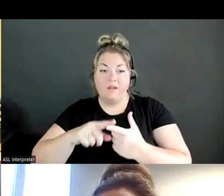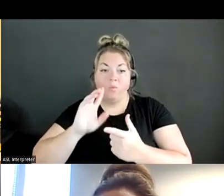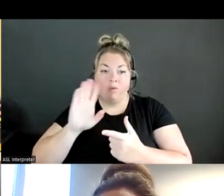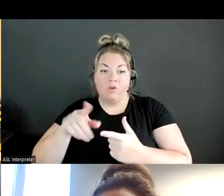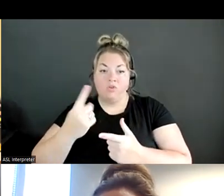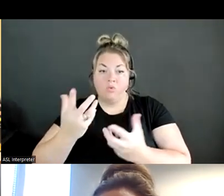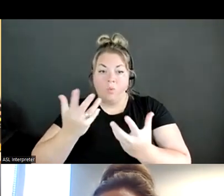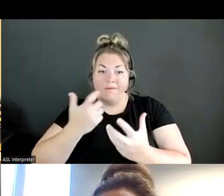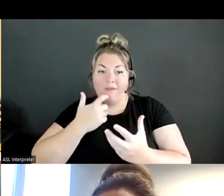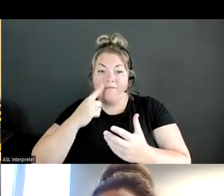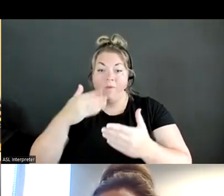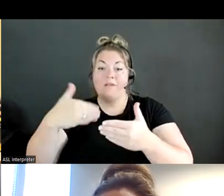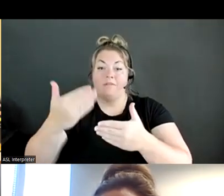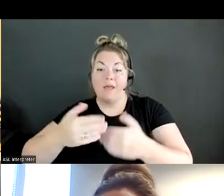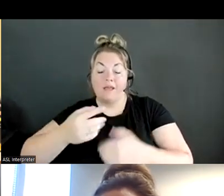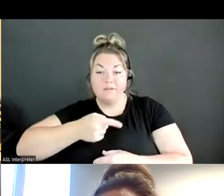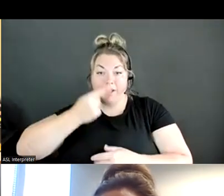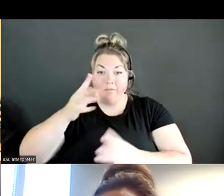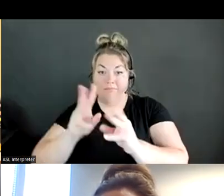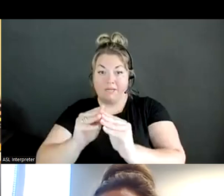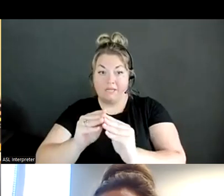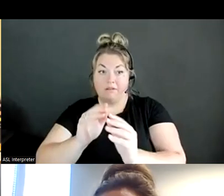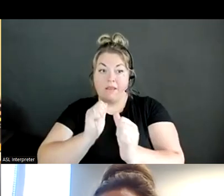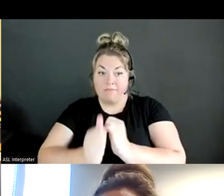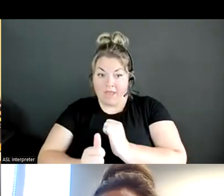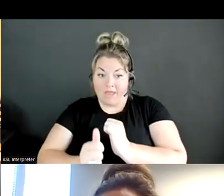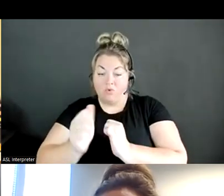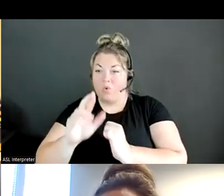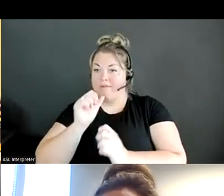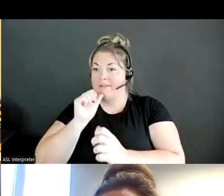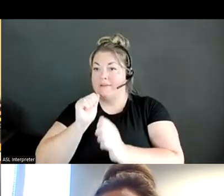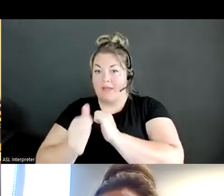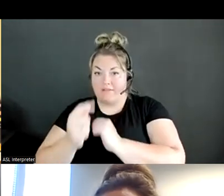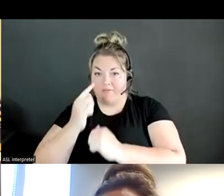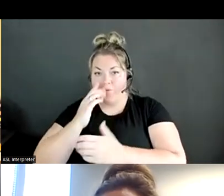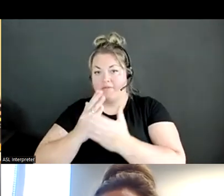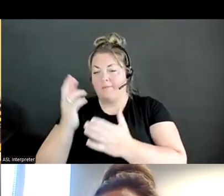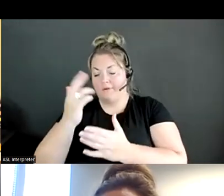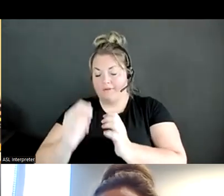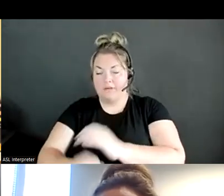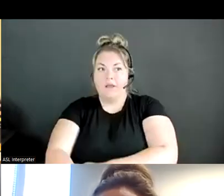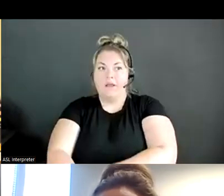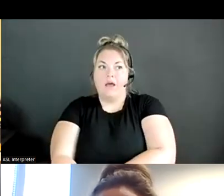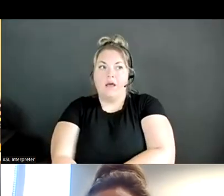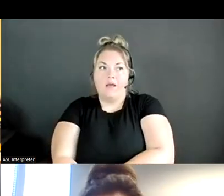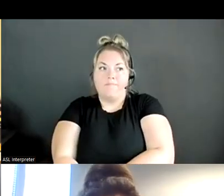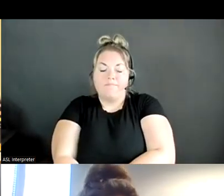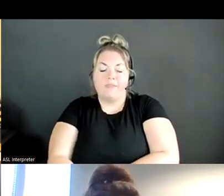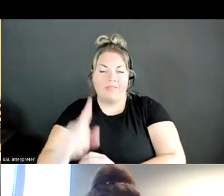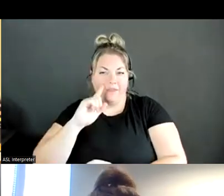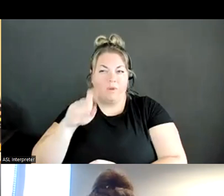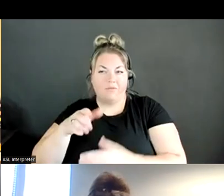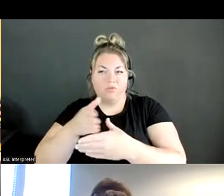to say in the next public meeting that they passed or they didn't pass for some reason. So I think we have to share the